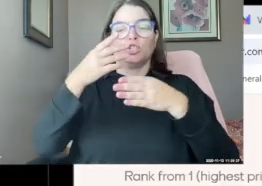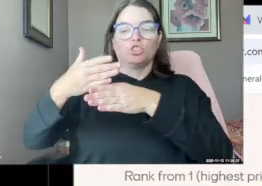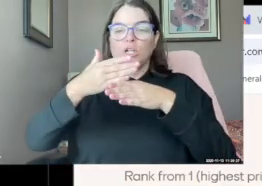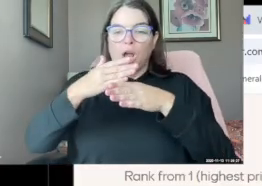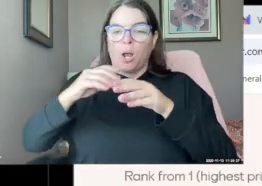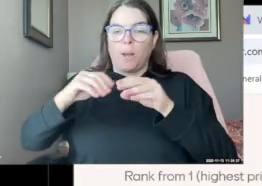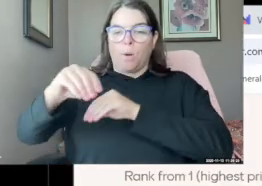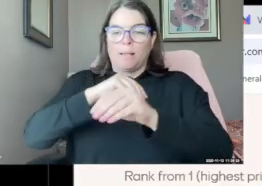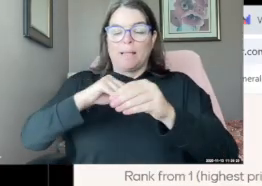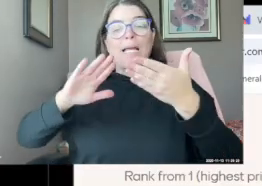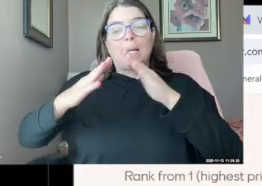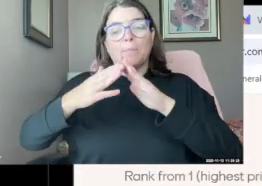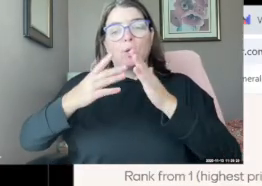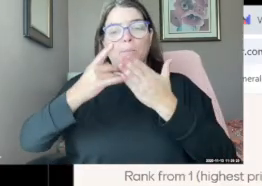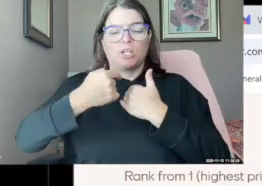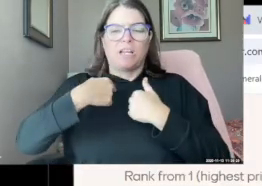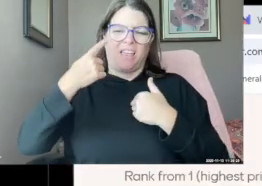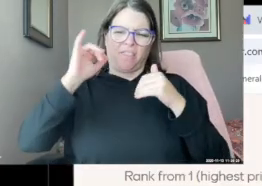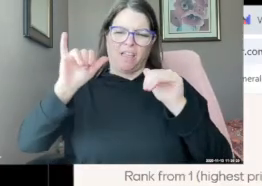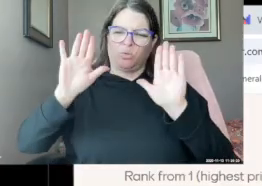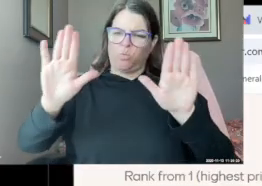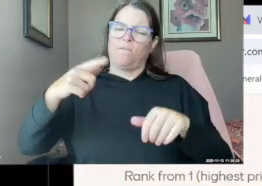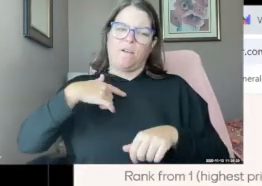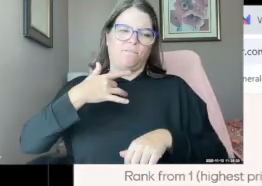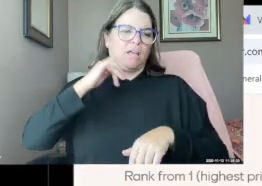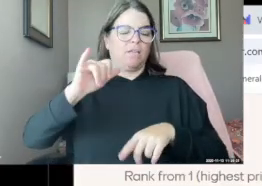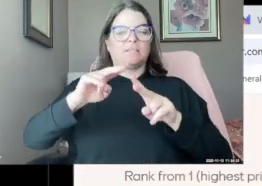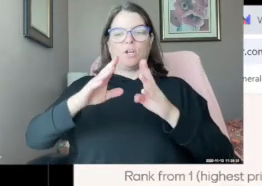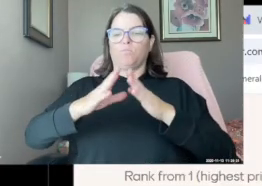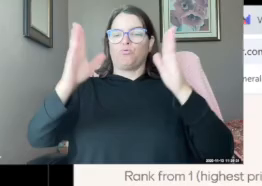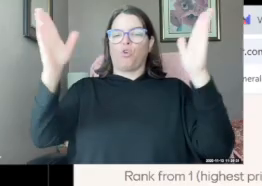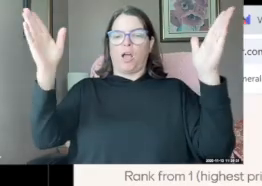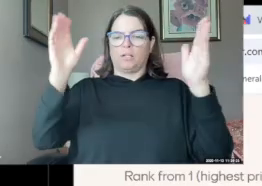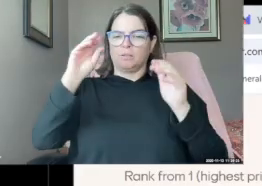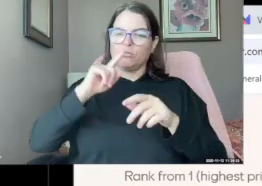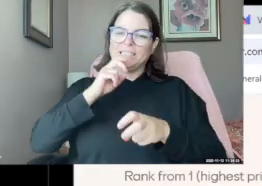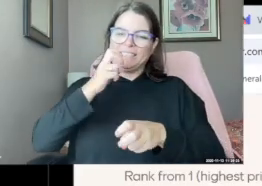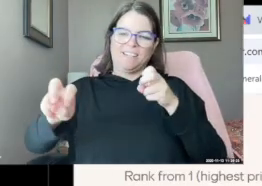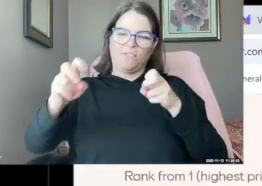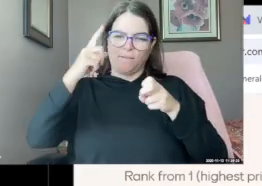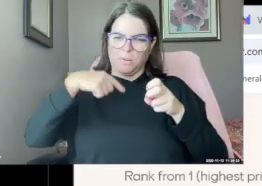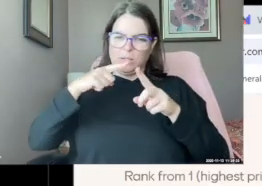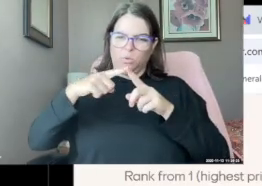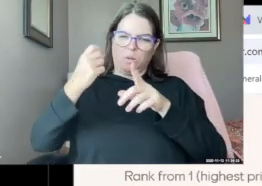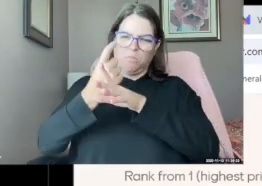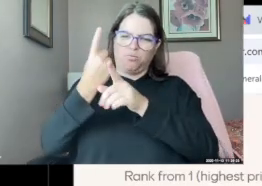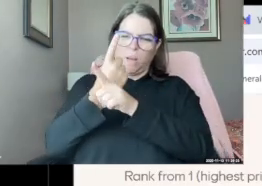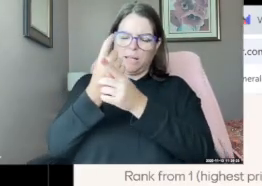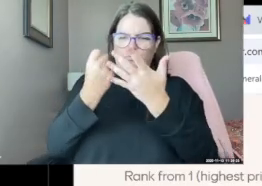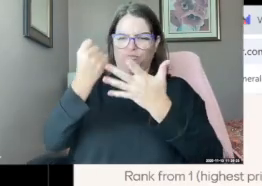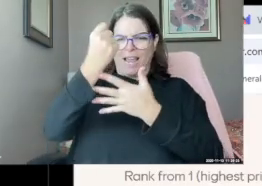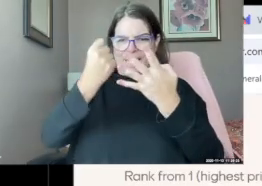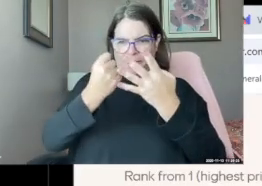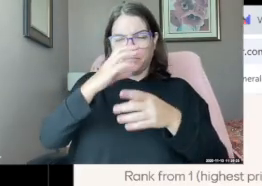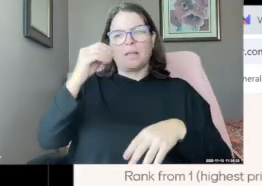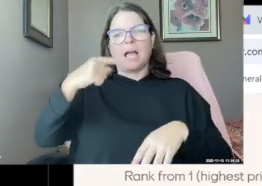into the educational portion of it. And then for shared mobility community projects, I think that those are wonderful. I